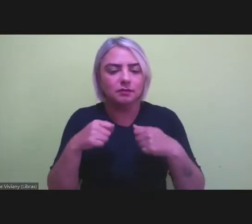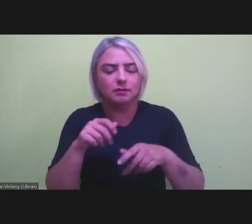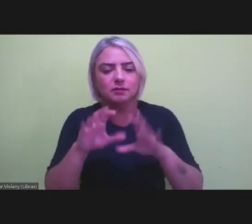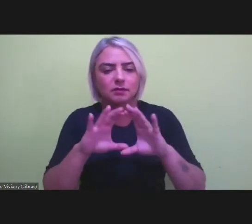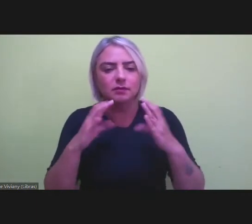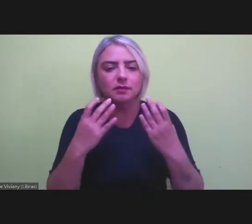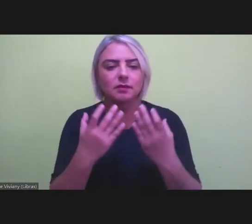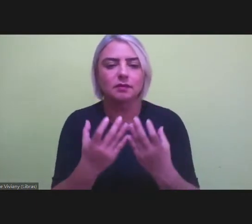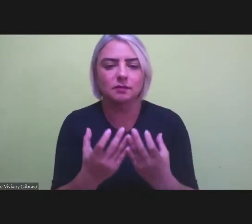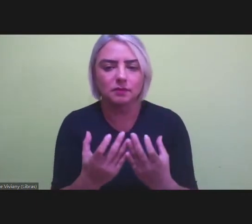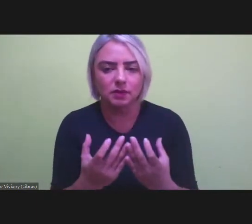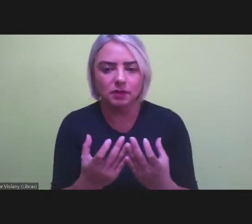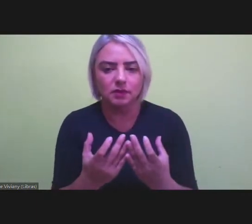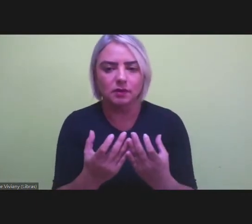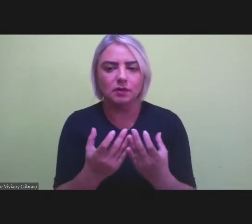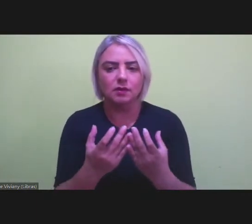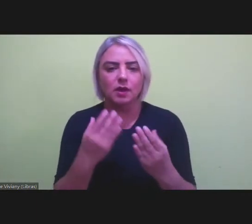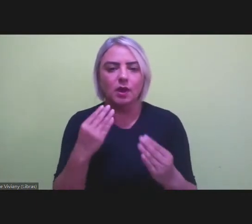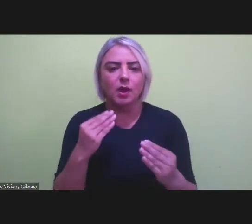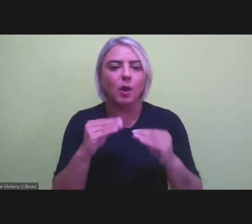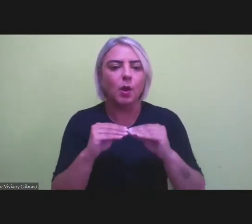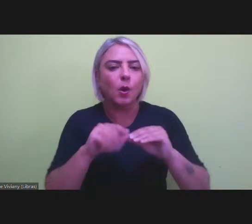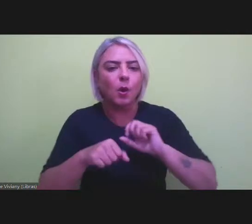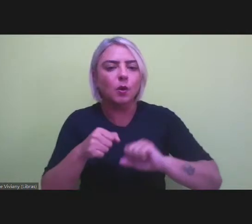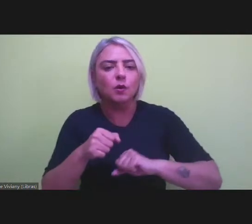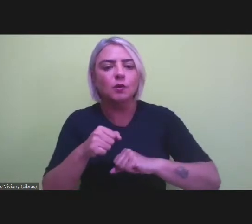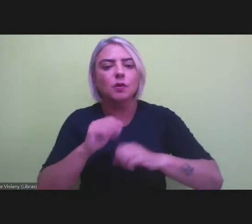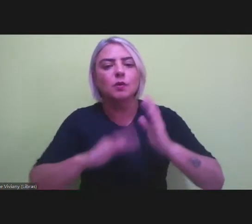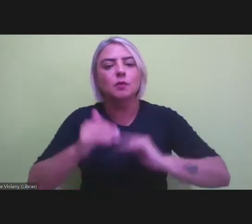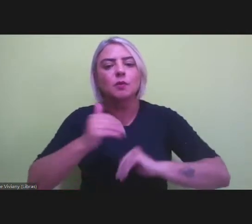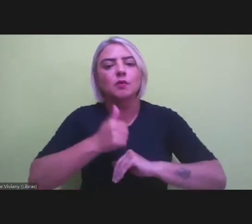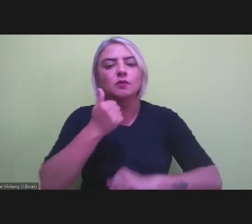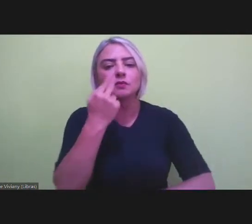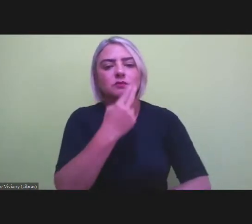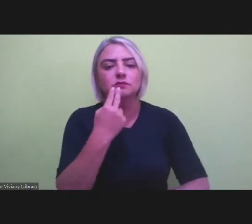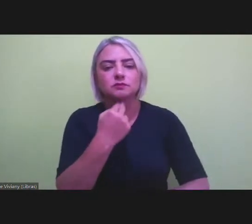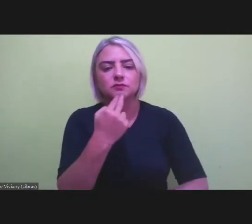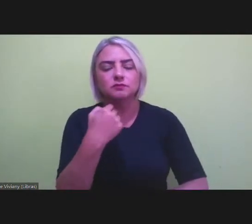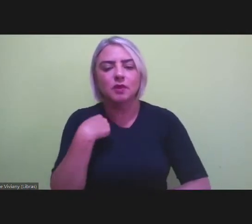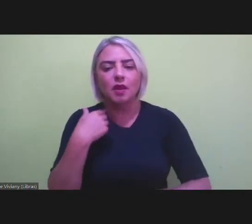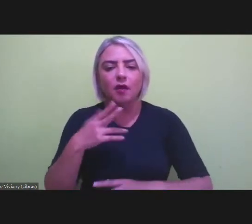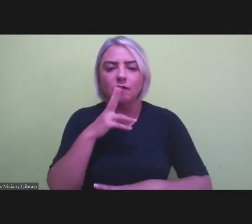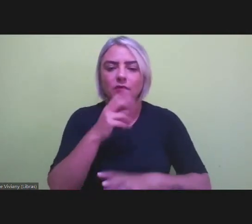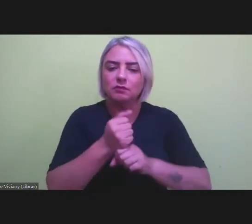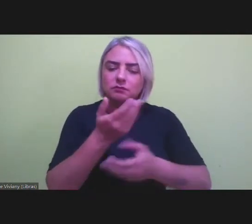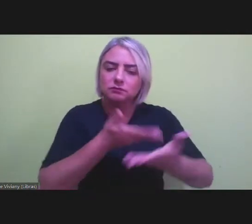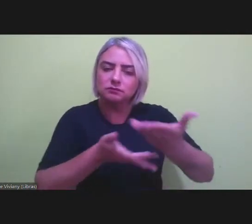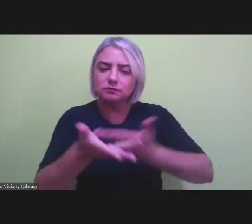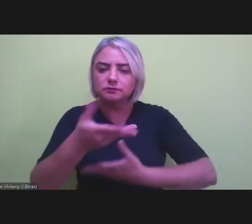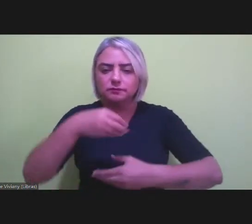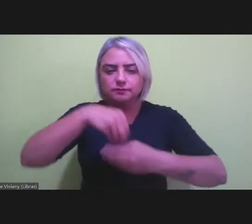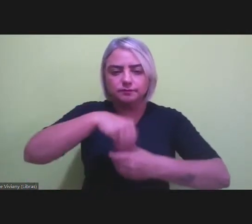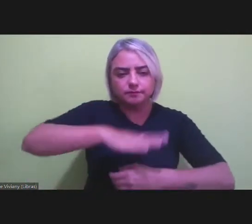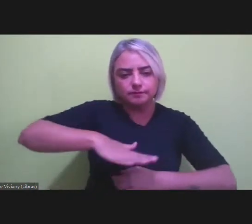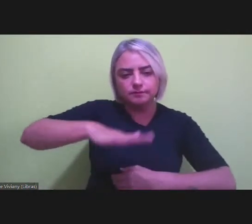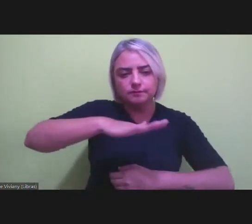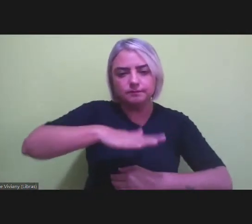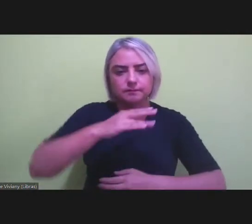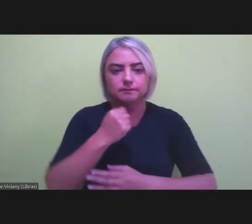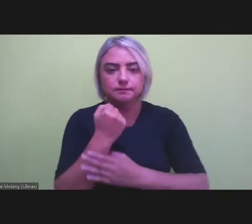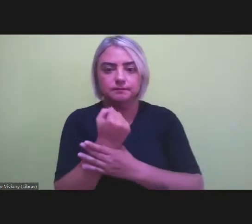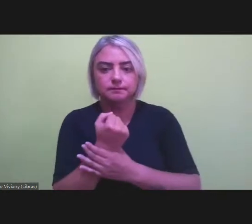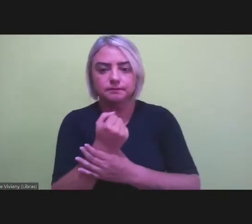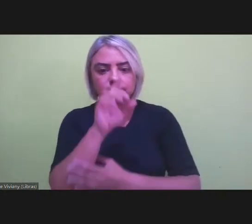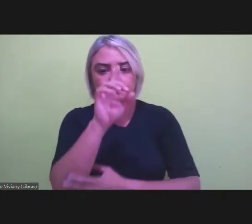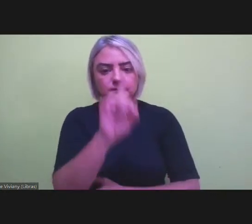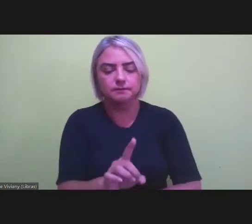and necessities of the community, with the conclusion of the professional. Strengthening of the articulation into